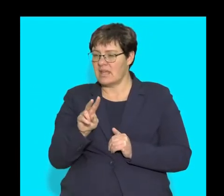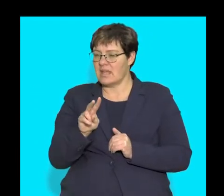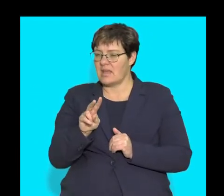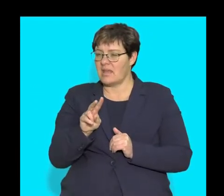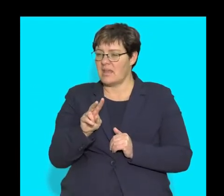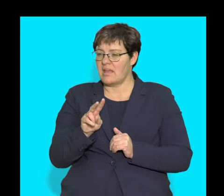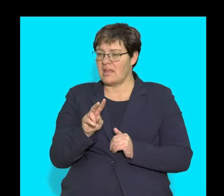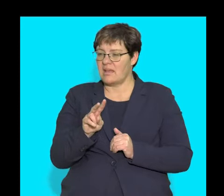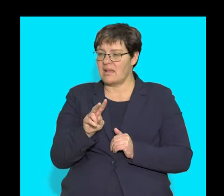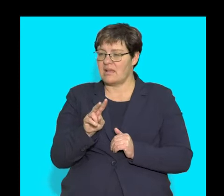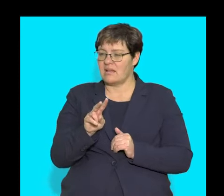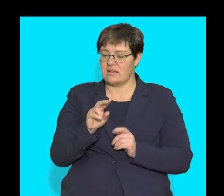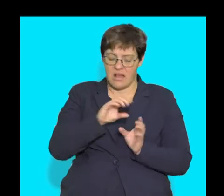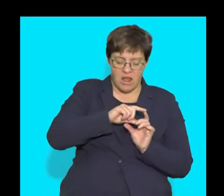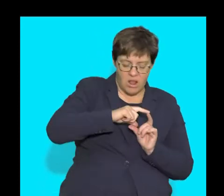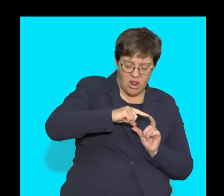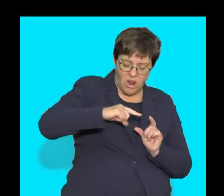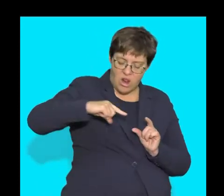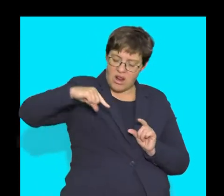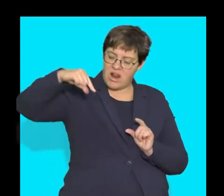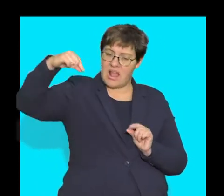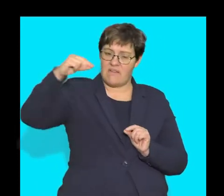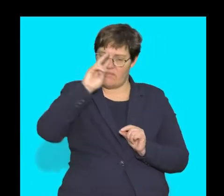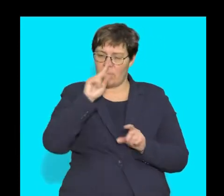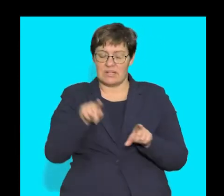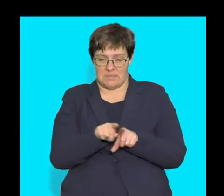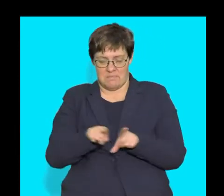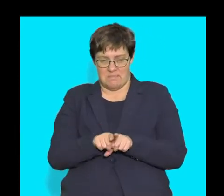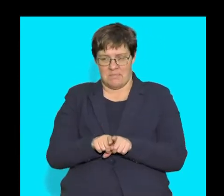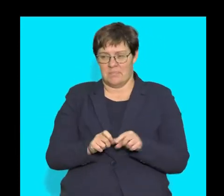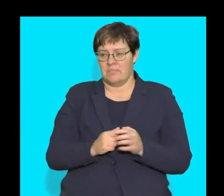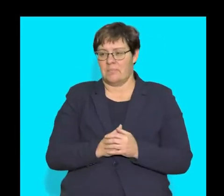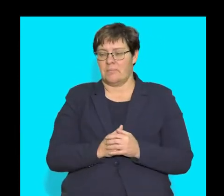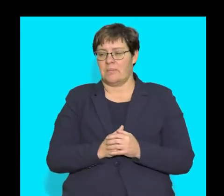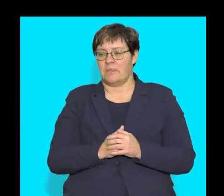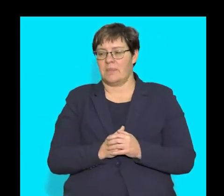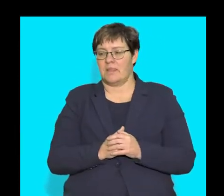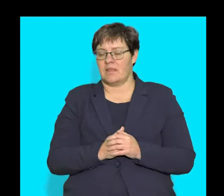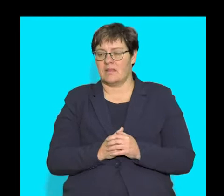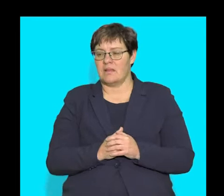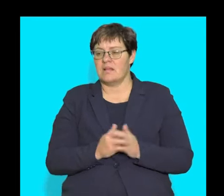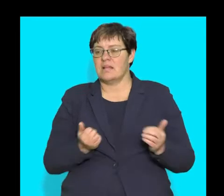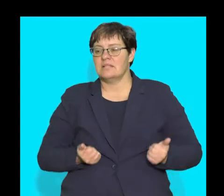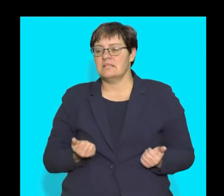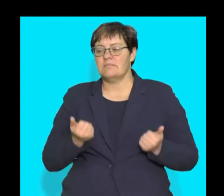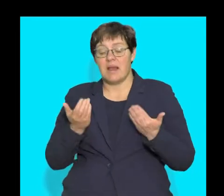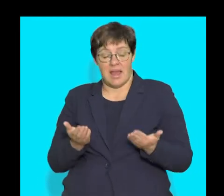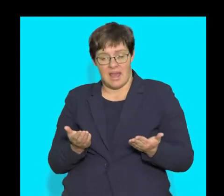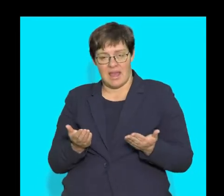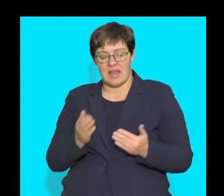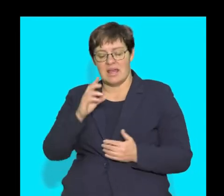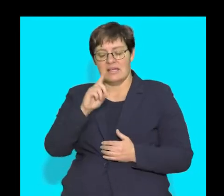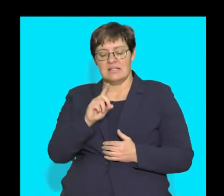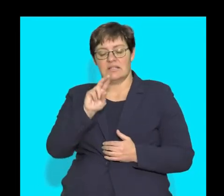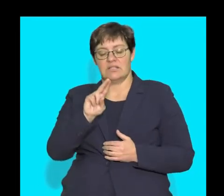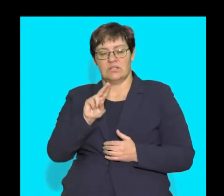clearly an elongated leaf-shaped structure, which you see, and it supplies the